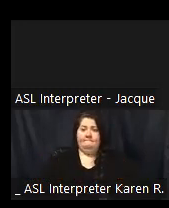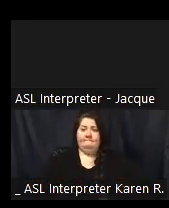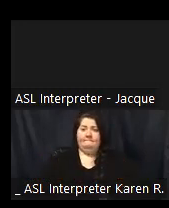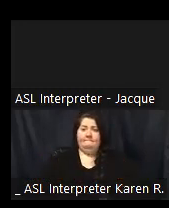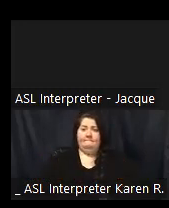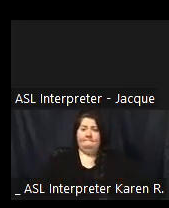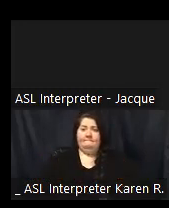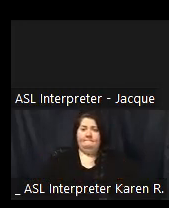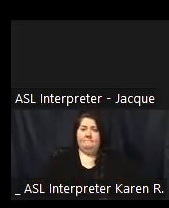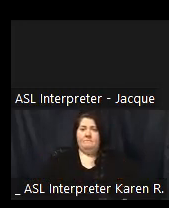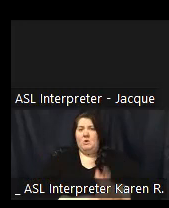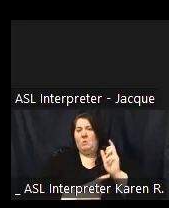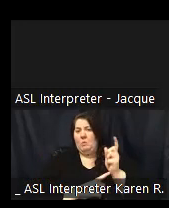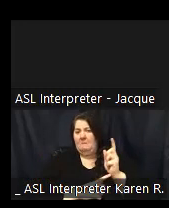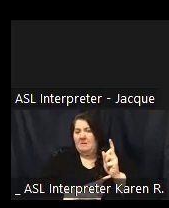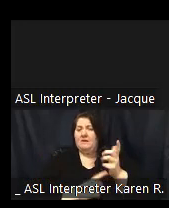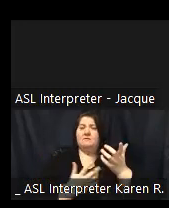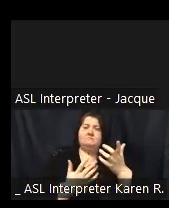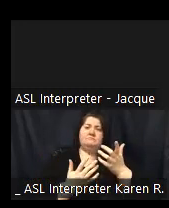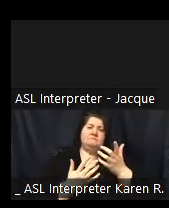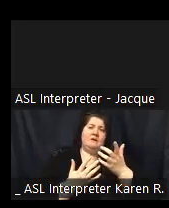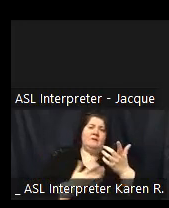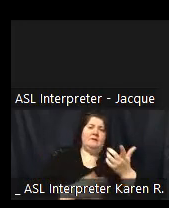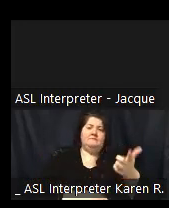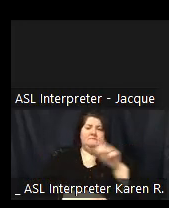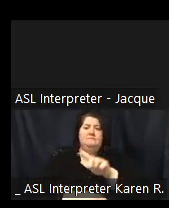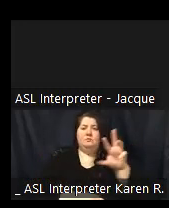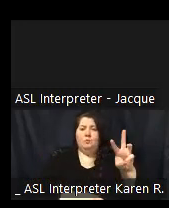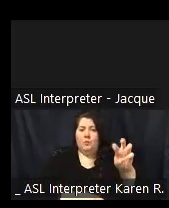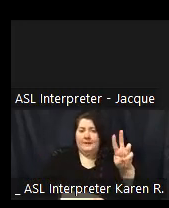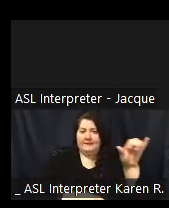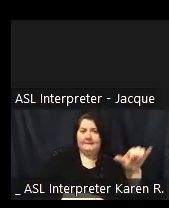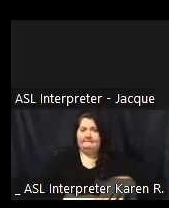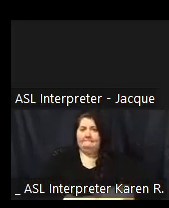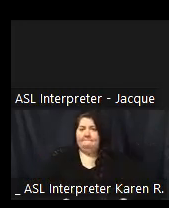So we'll give folks about 1 more minute and then I will turn it over to Wendy.